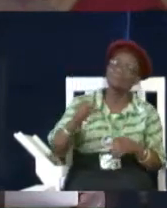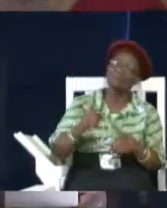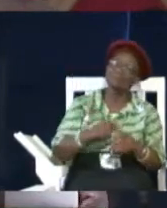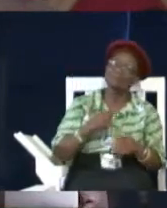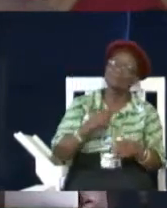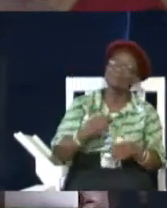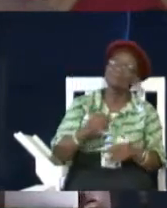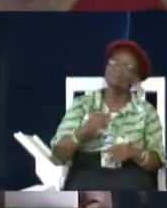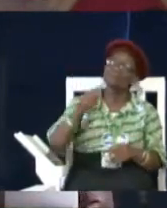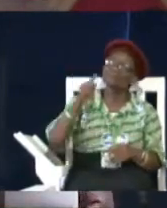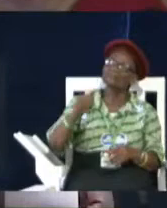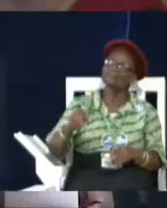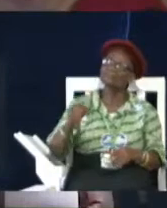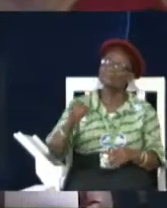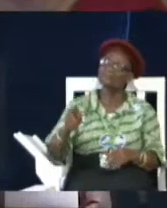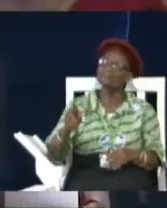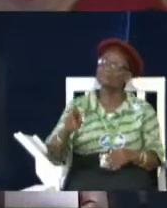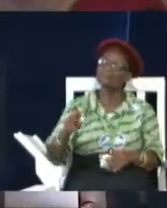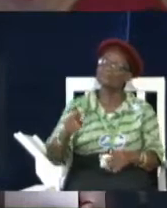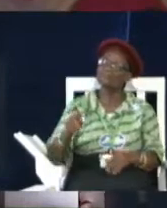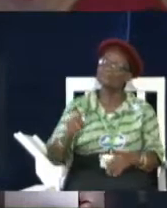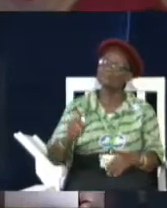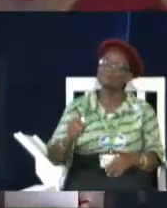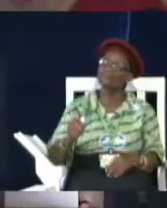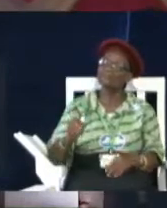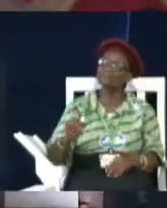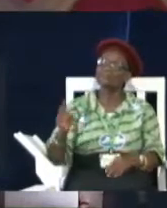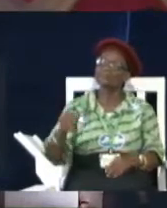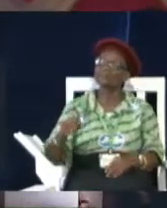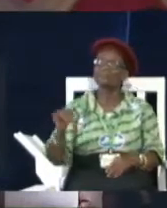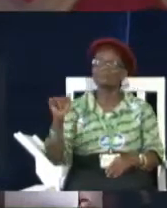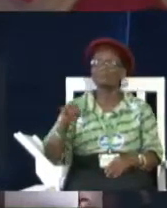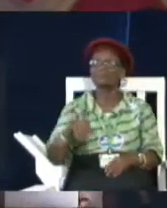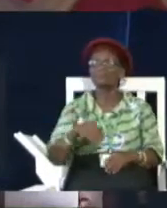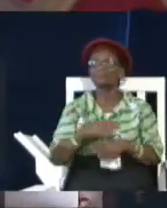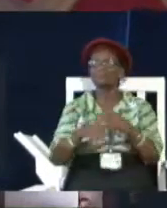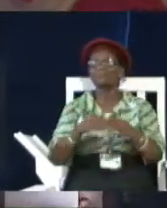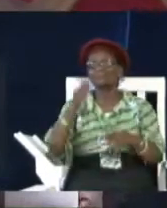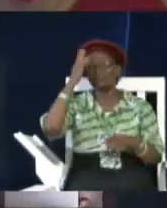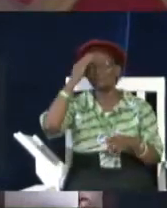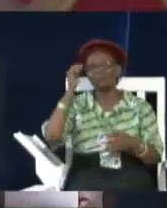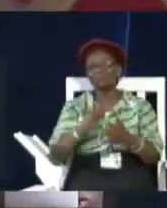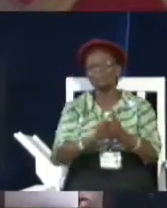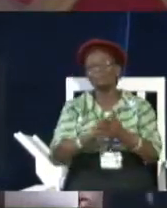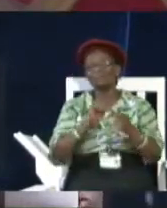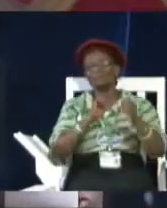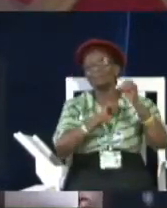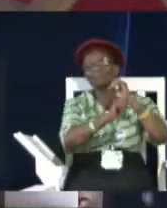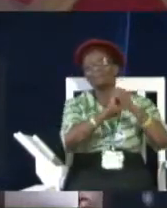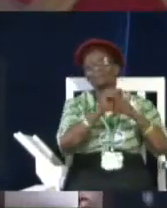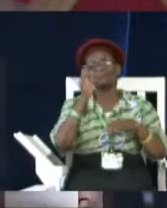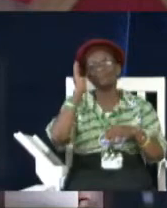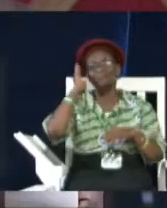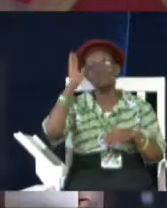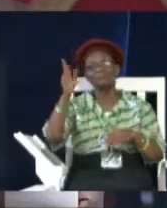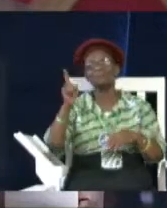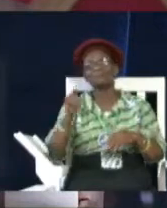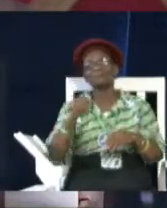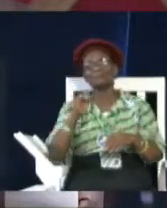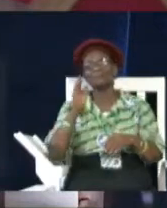They all knew that Elijah was going to be taken away that day. They all